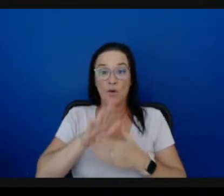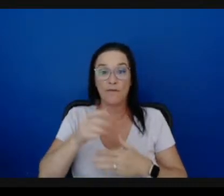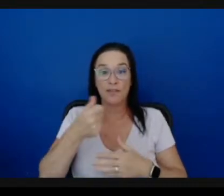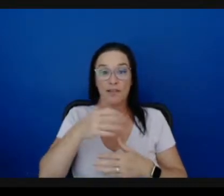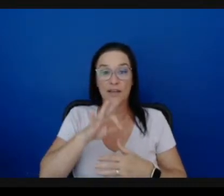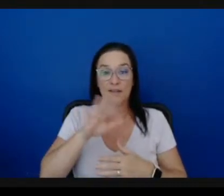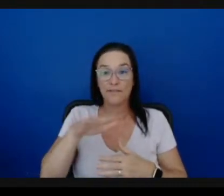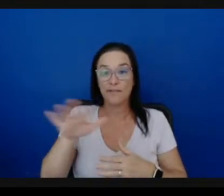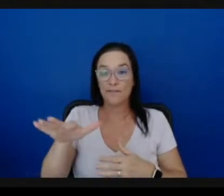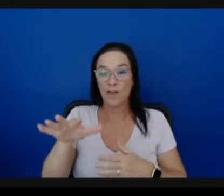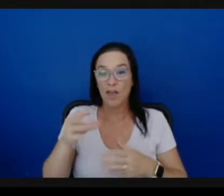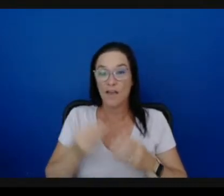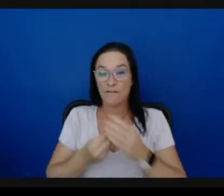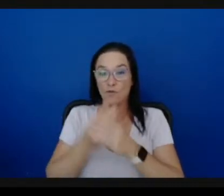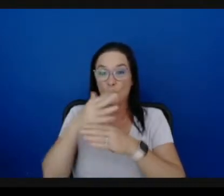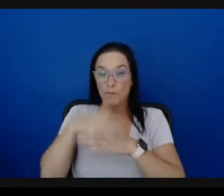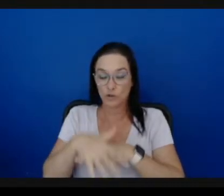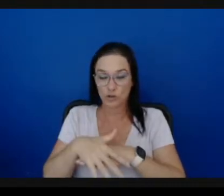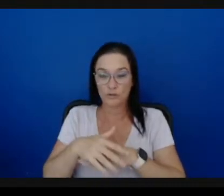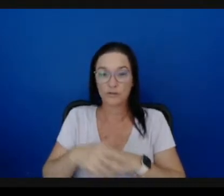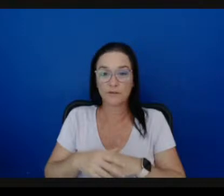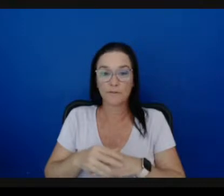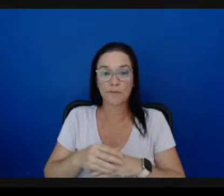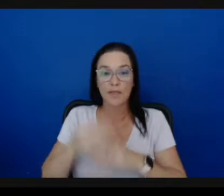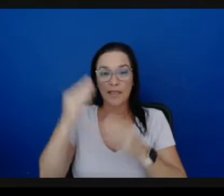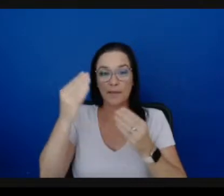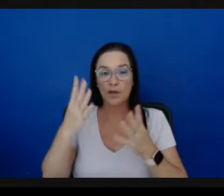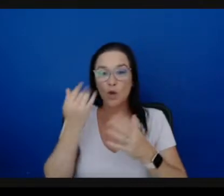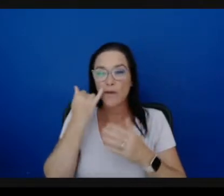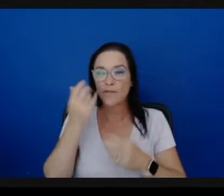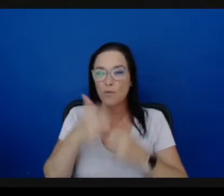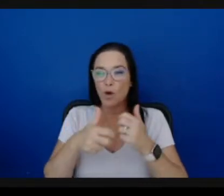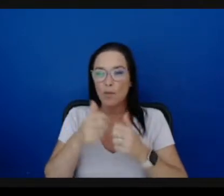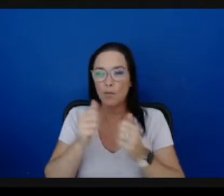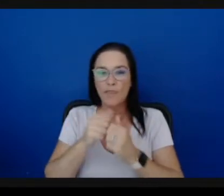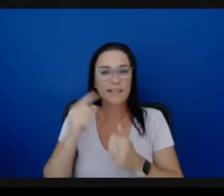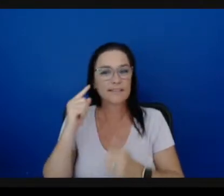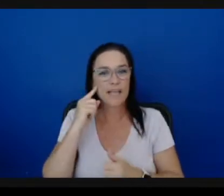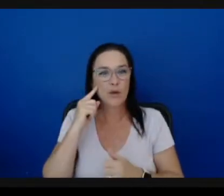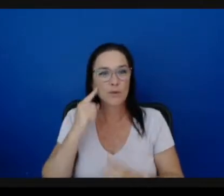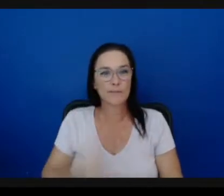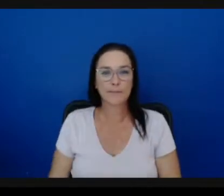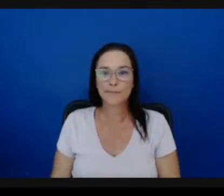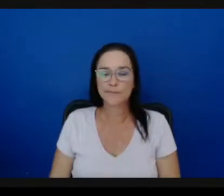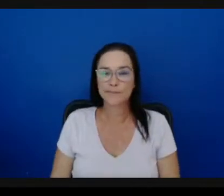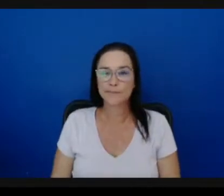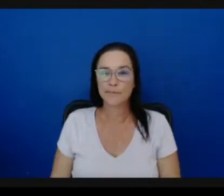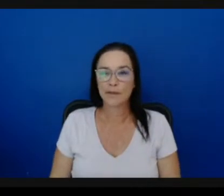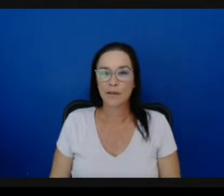eruption. And let me know if there's any issues with the sounding. Otherwise, here we go. Let's hope this works.